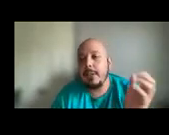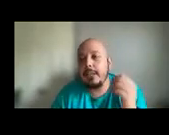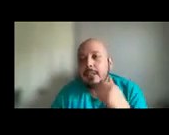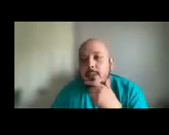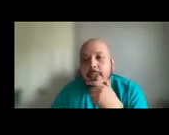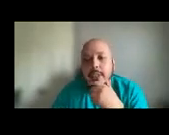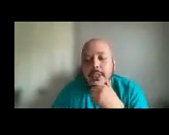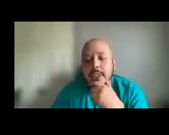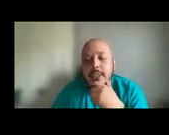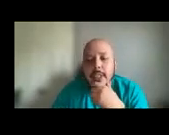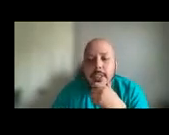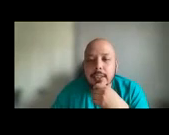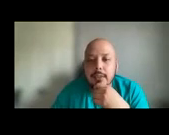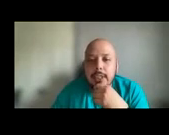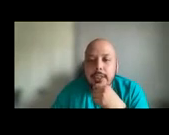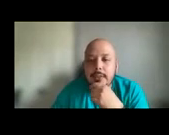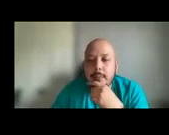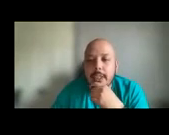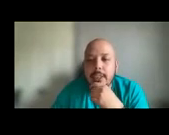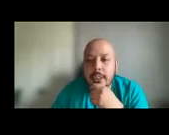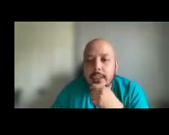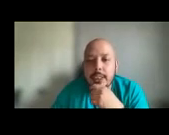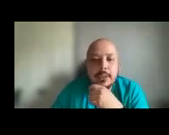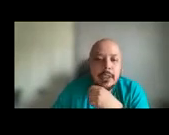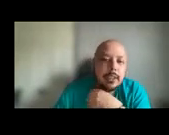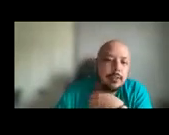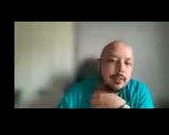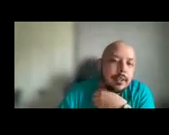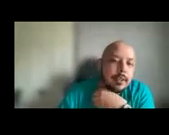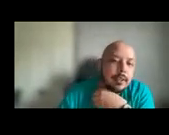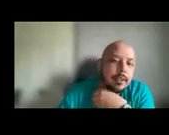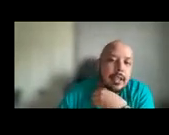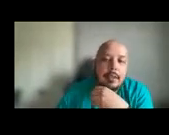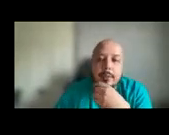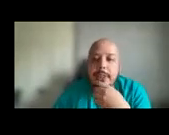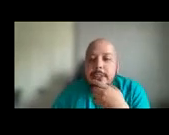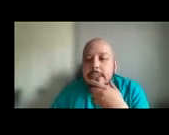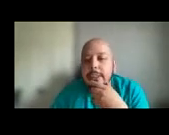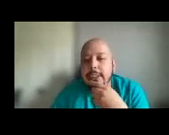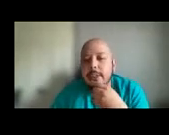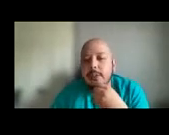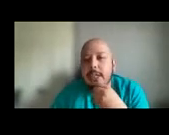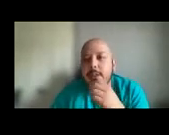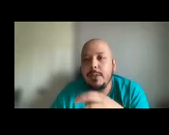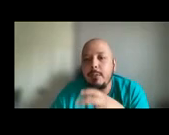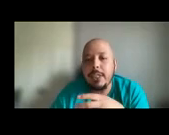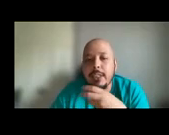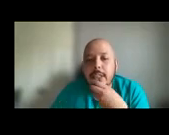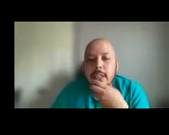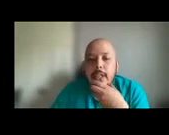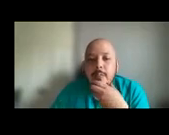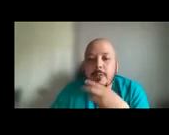the panelists will be Jacinta Gonzalez from Mi Gente and James Kilgore from Media Justice, and then we'll have a quick